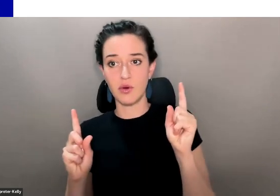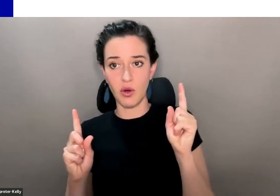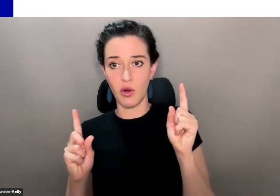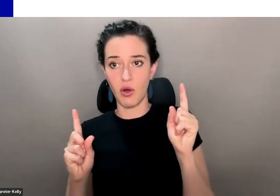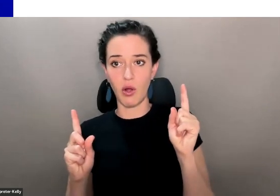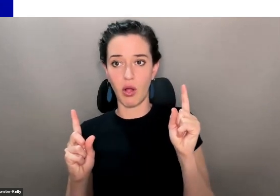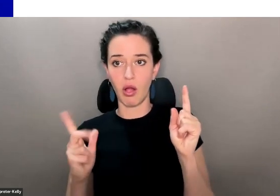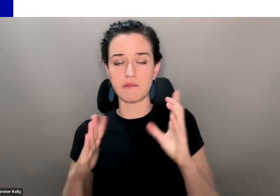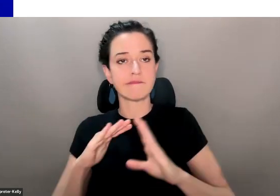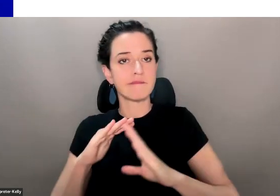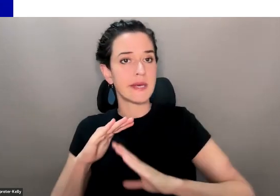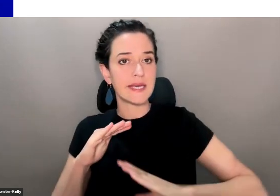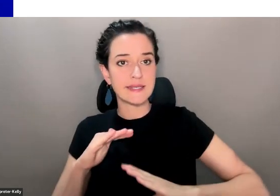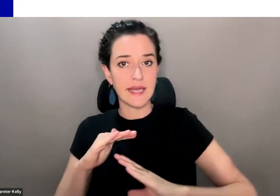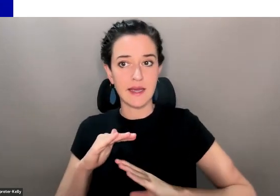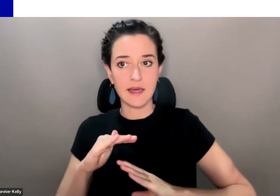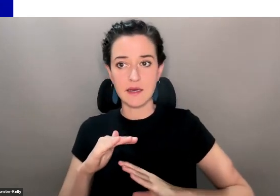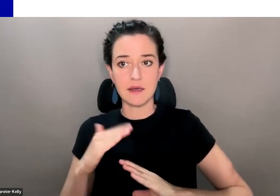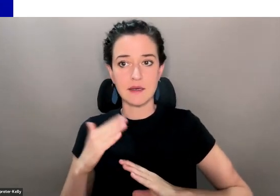basic